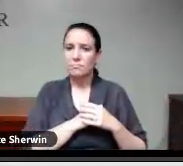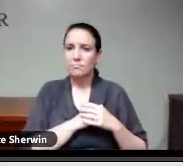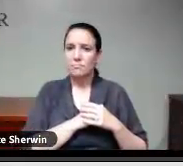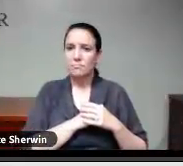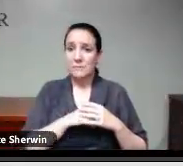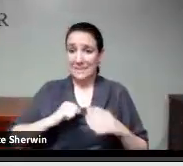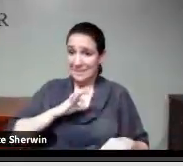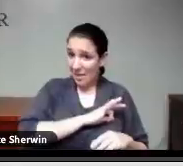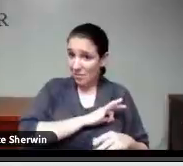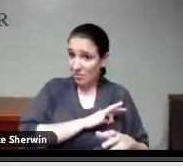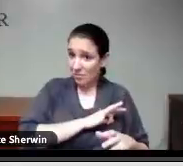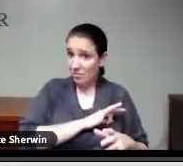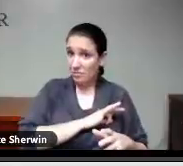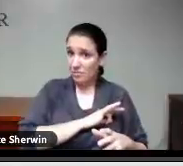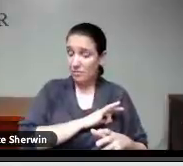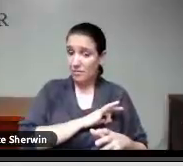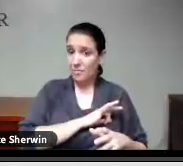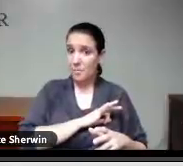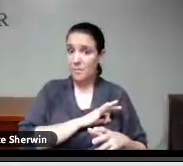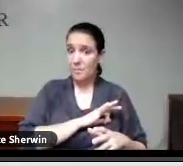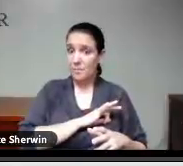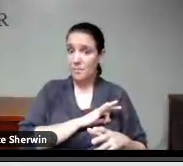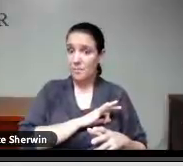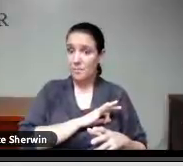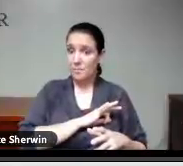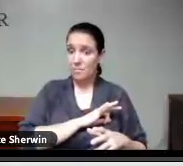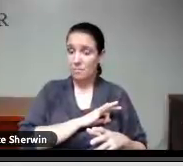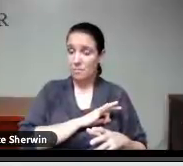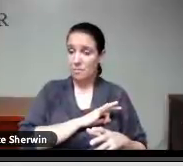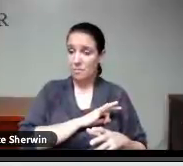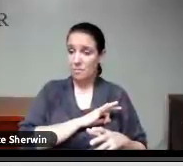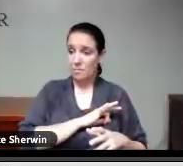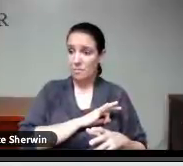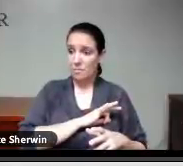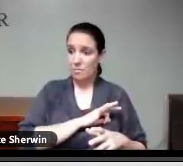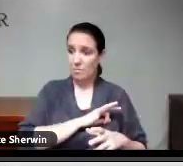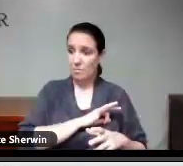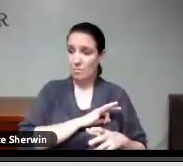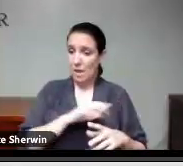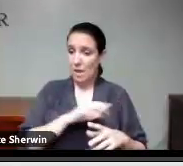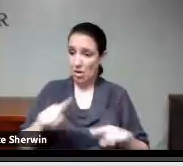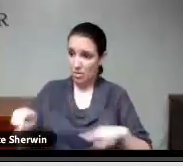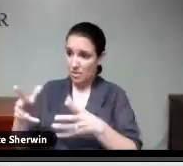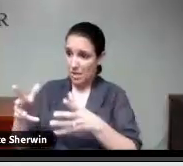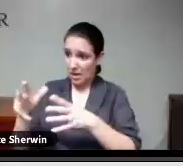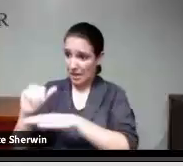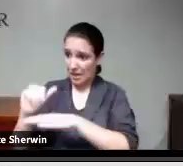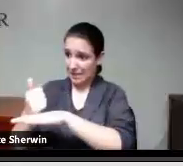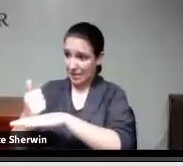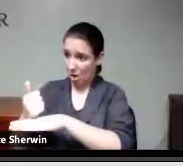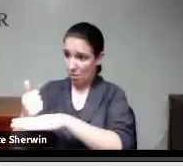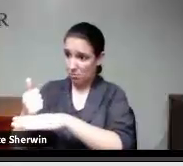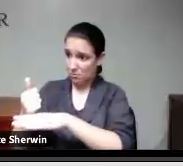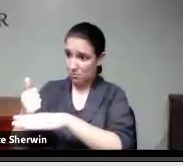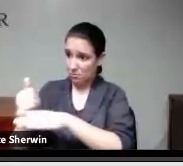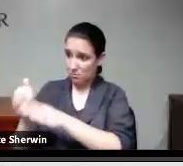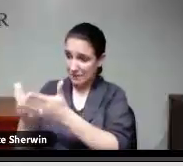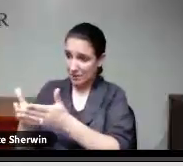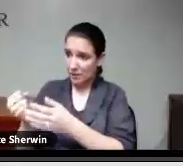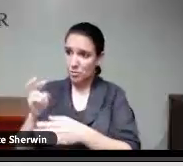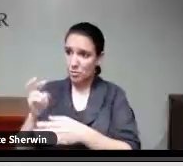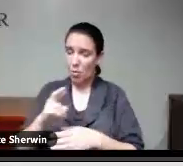staff who you're preparing to design materials, or is it the actual participants who are going to be